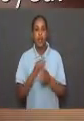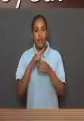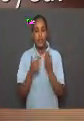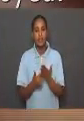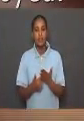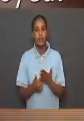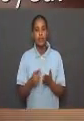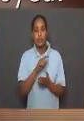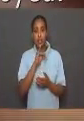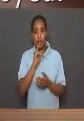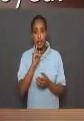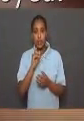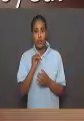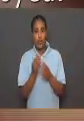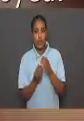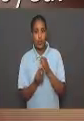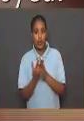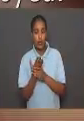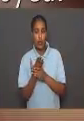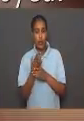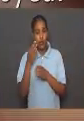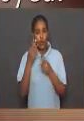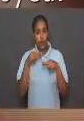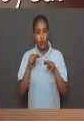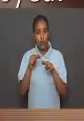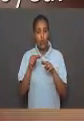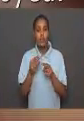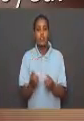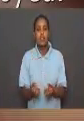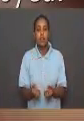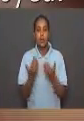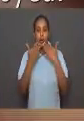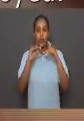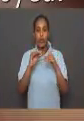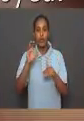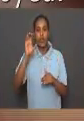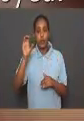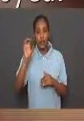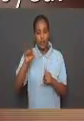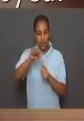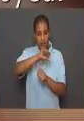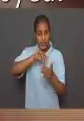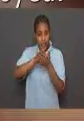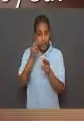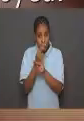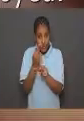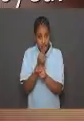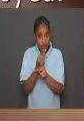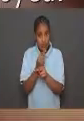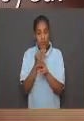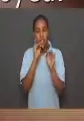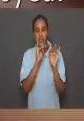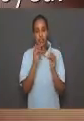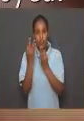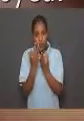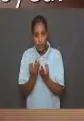However, there is a growing concern over the amount of carbon atoms that exist in the